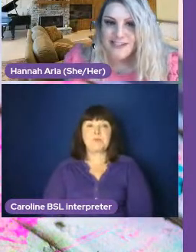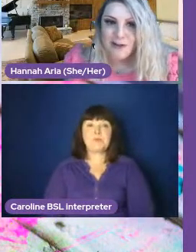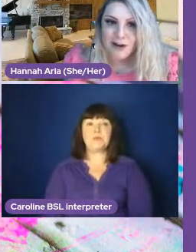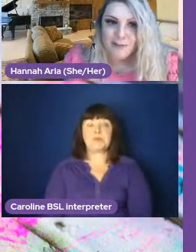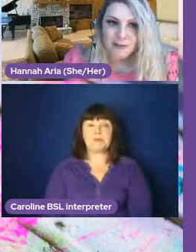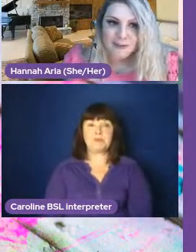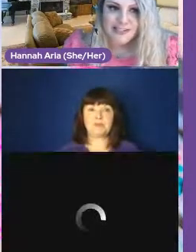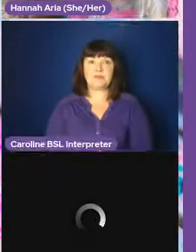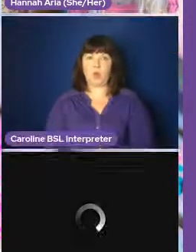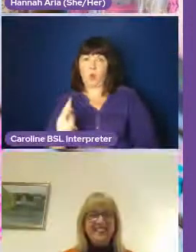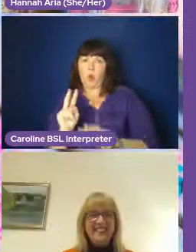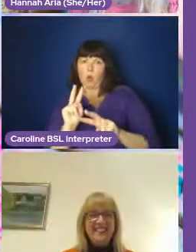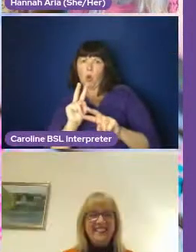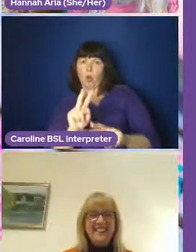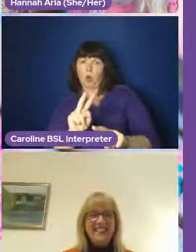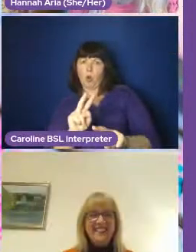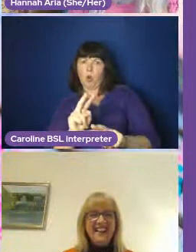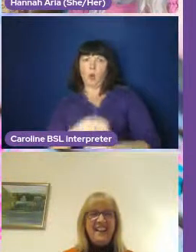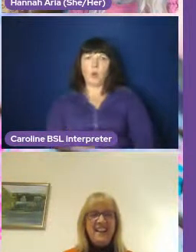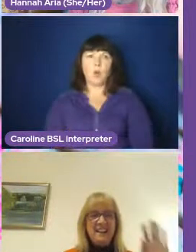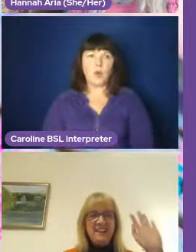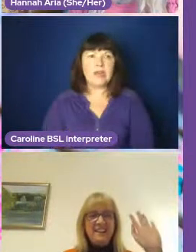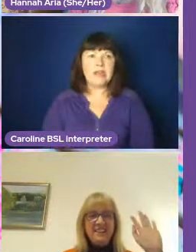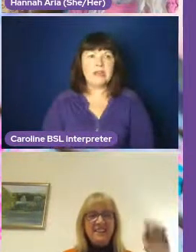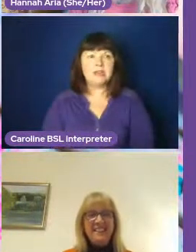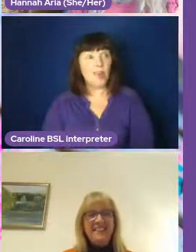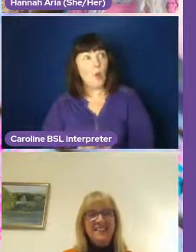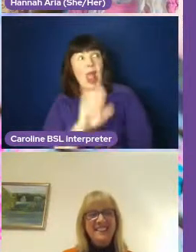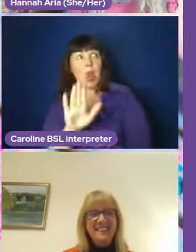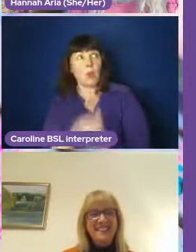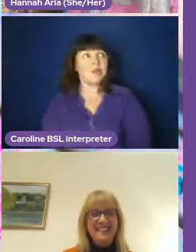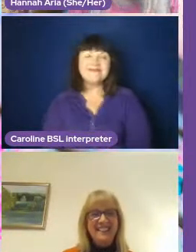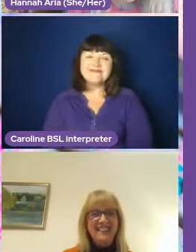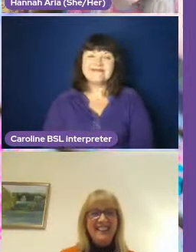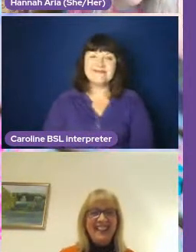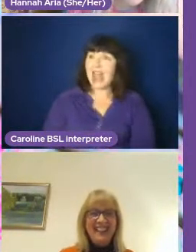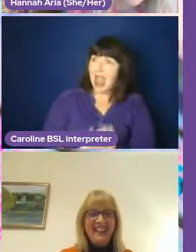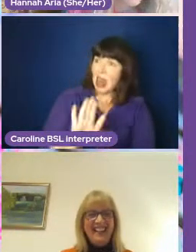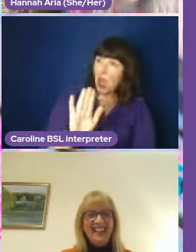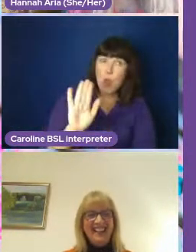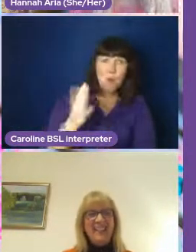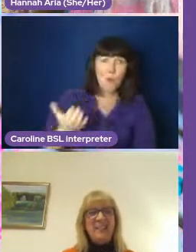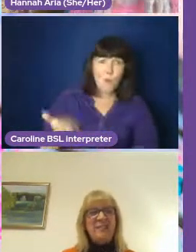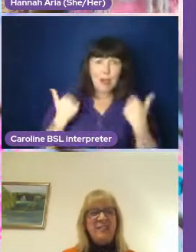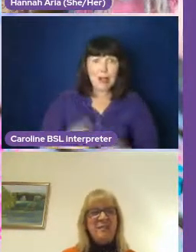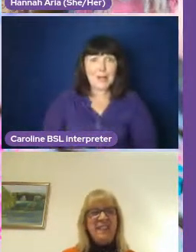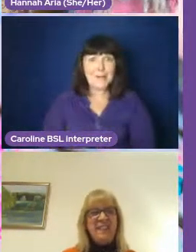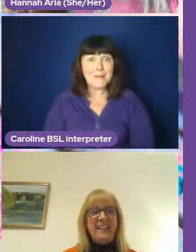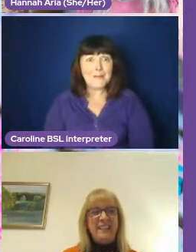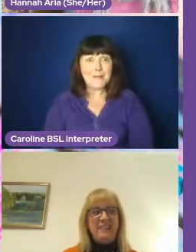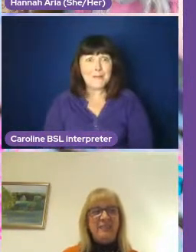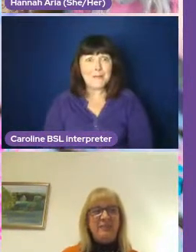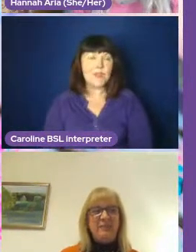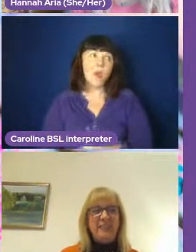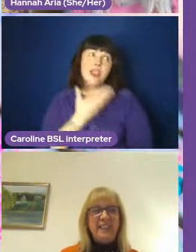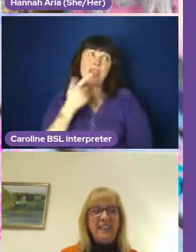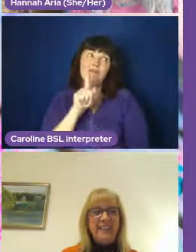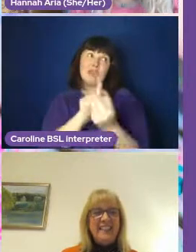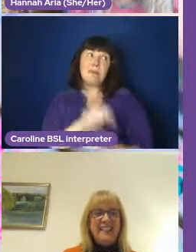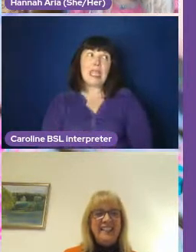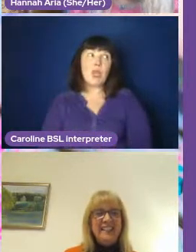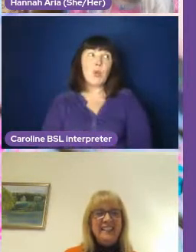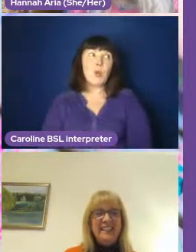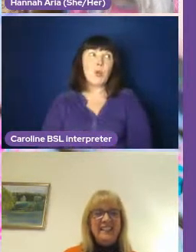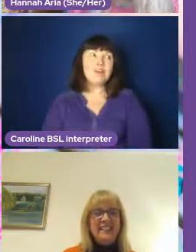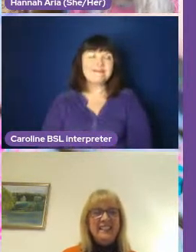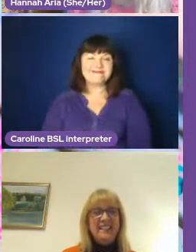We can see your art before we can see you. Hello. Hello, welcome. Lovely to meet you.